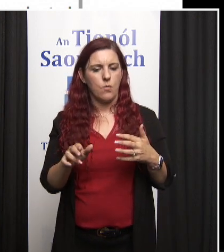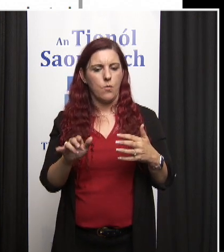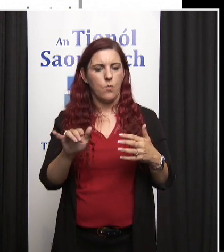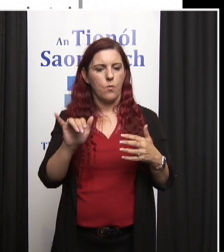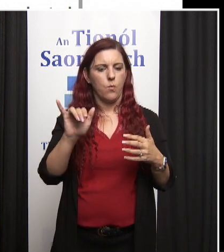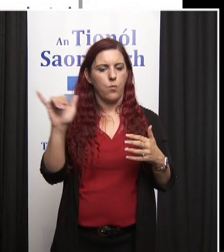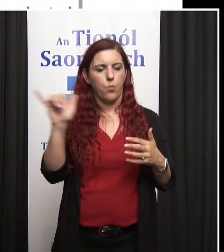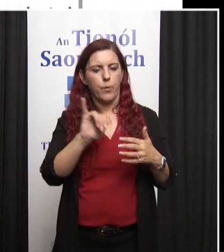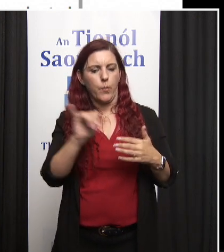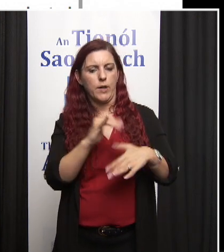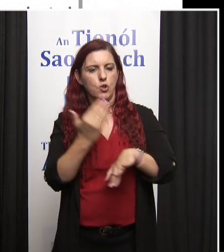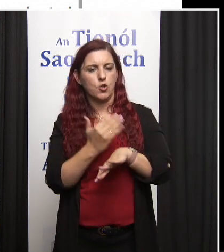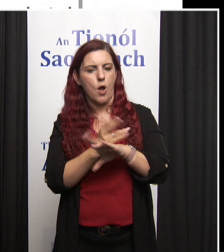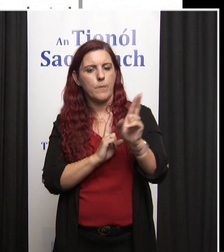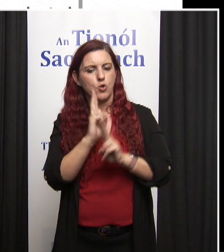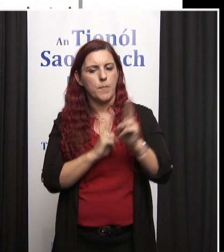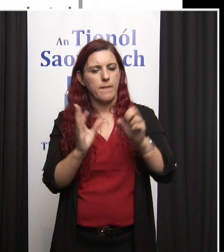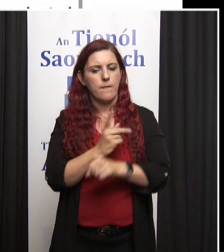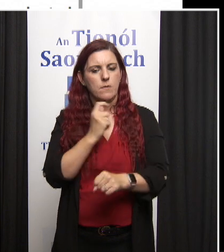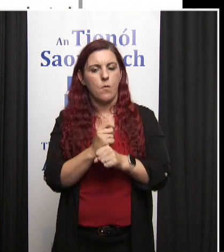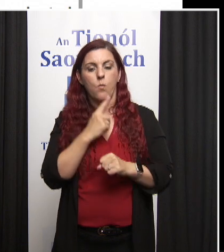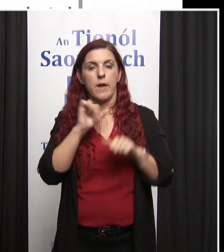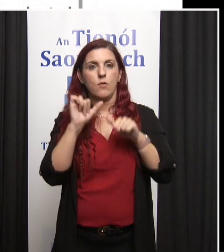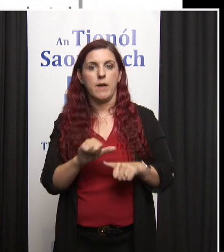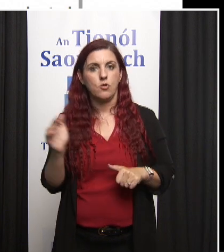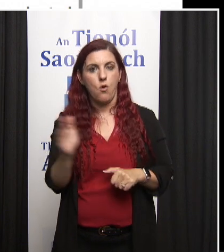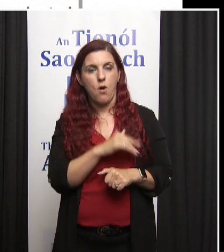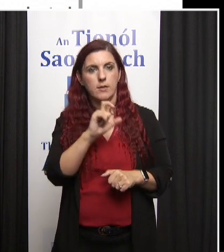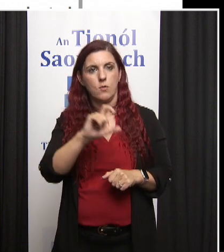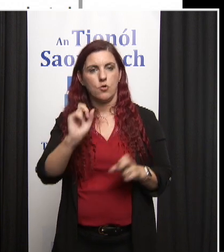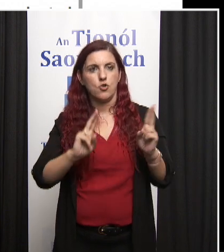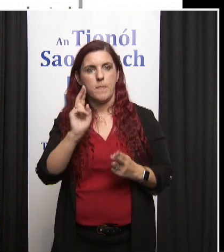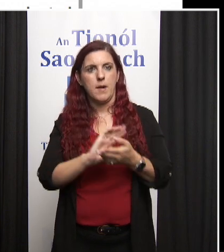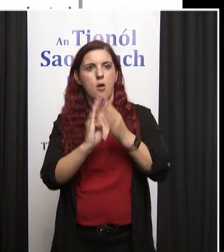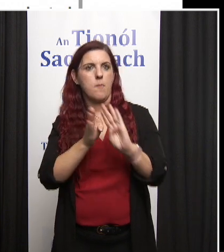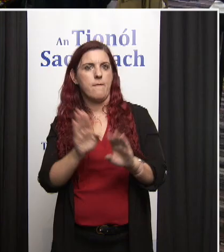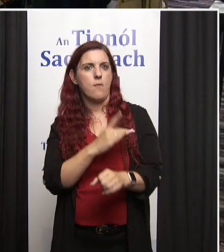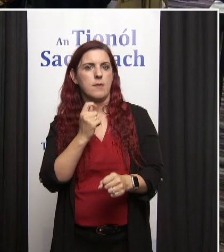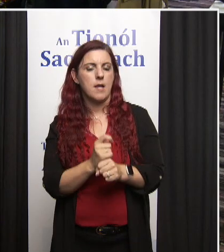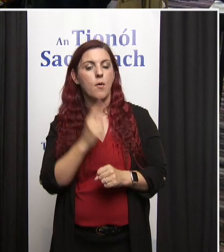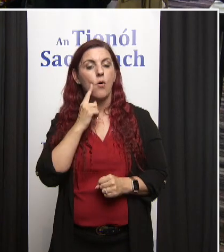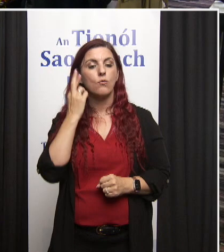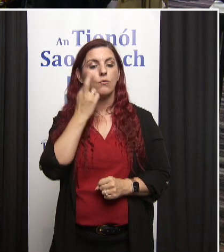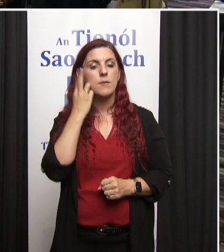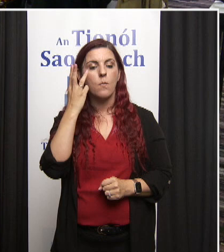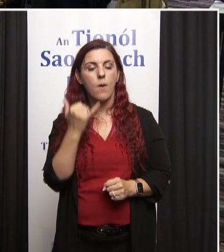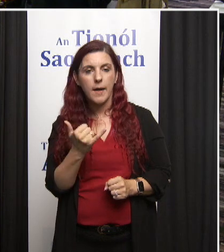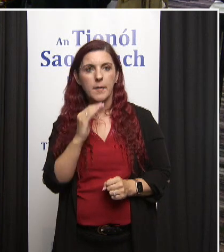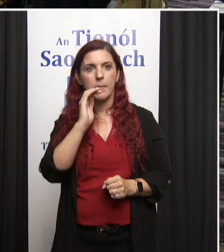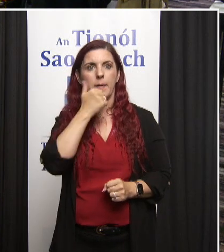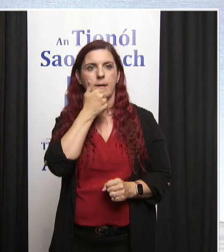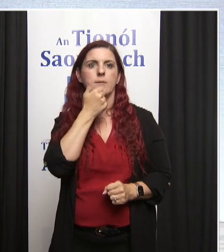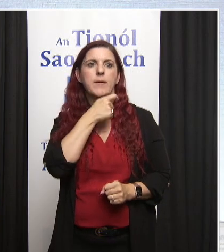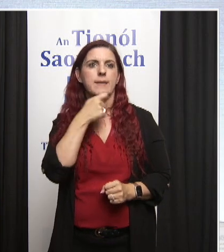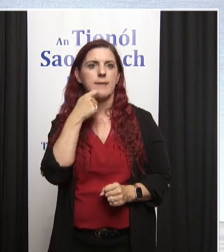full-time, and we agreed on the table that all councillors should be made full-time. And the reason that we said that was